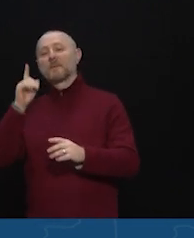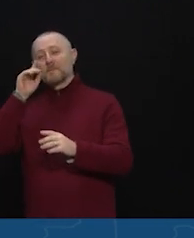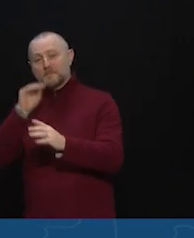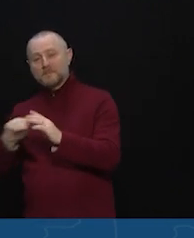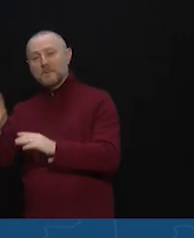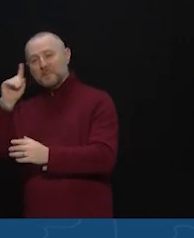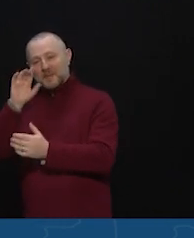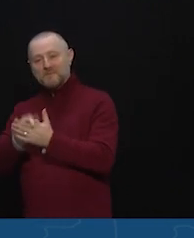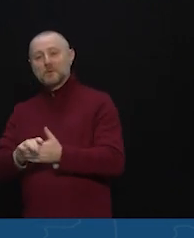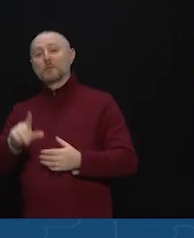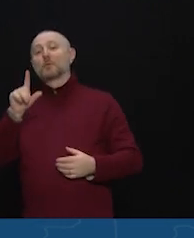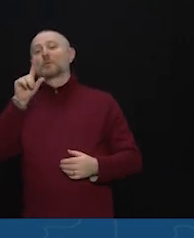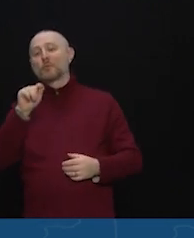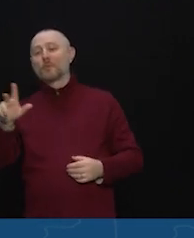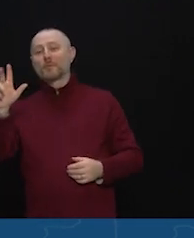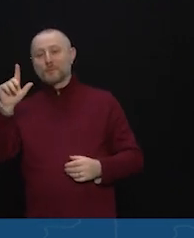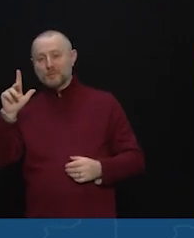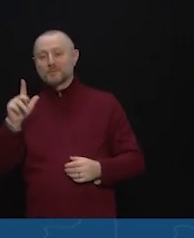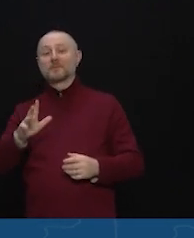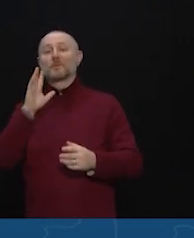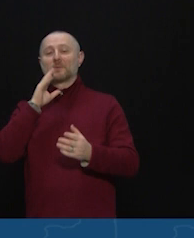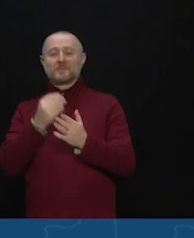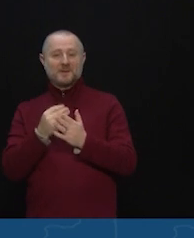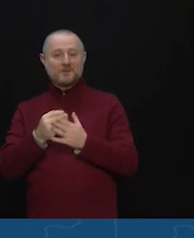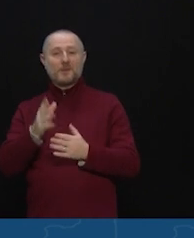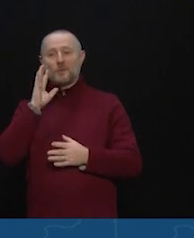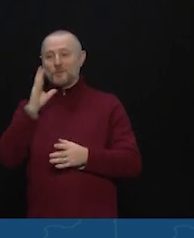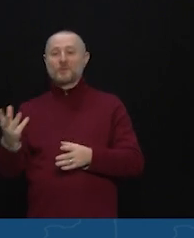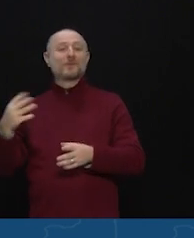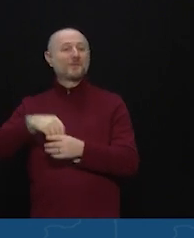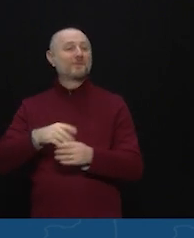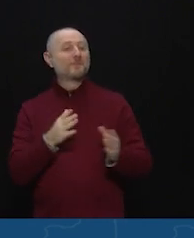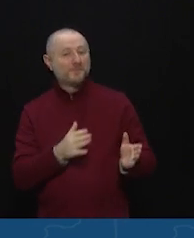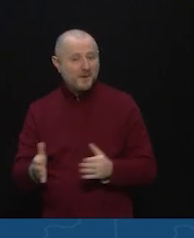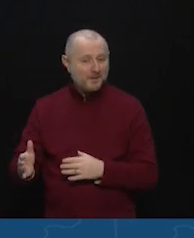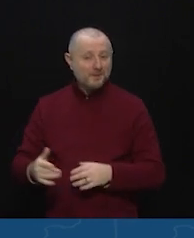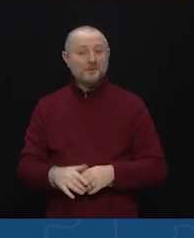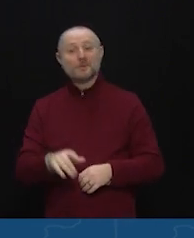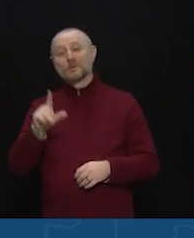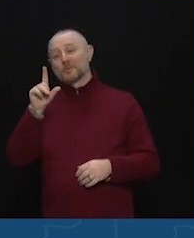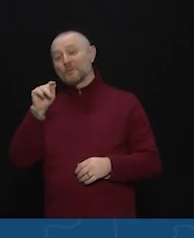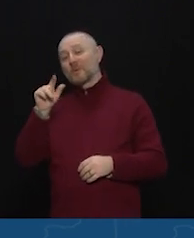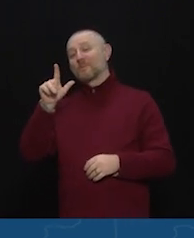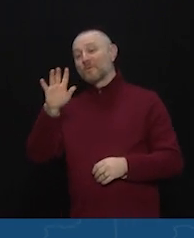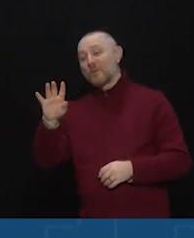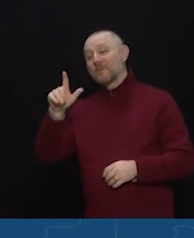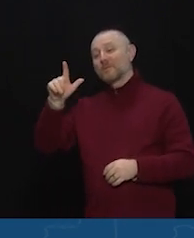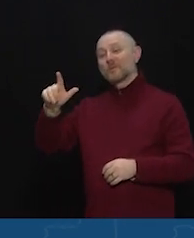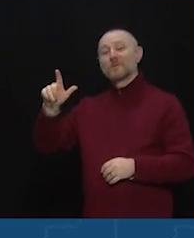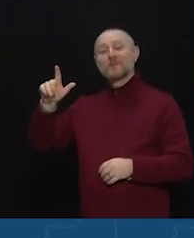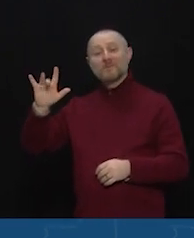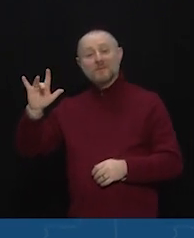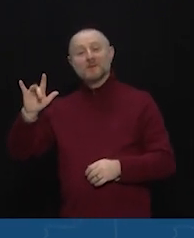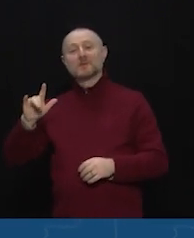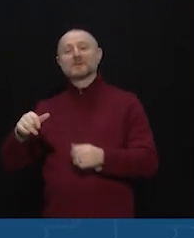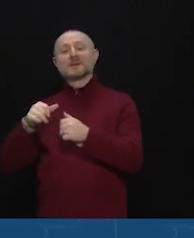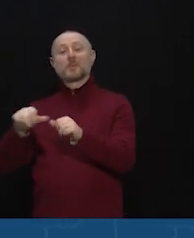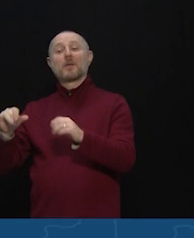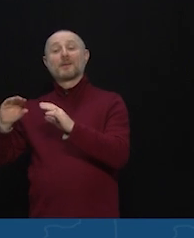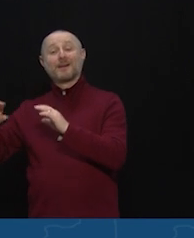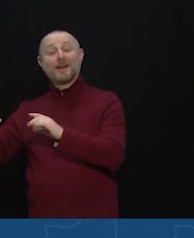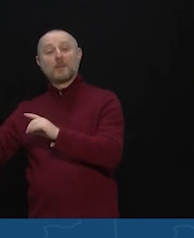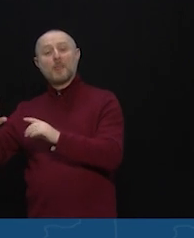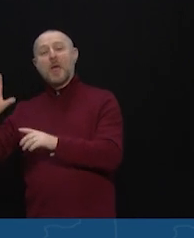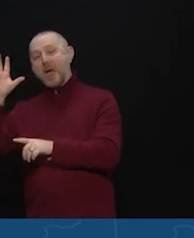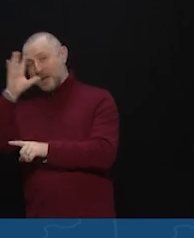23. That deposit also is in our plan. And the 24 and 25 deposits are assuming that our revenue, that